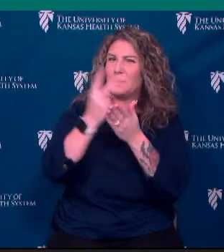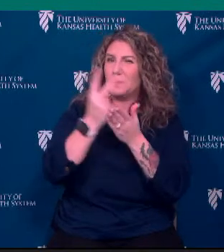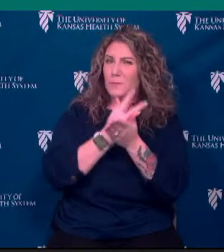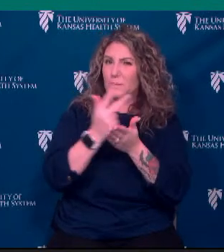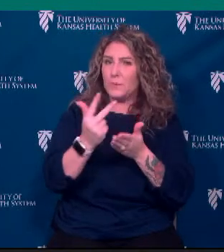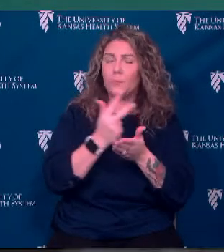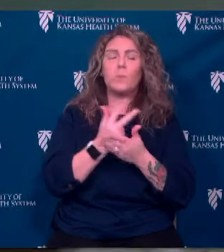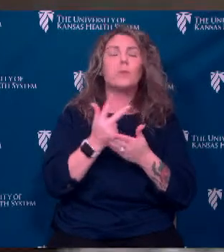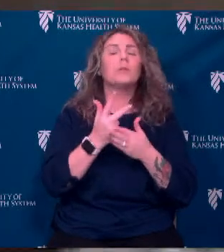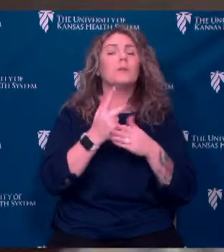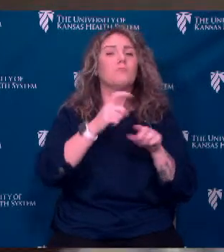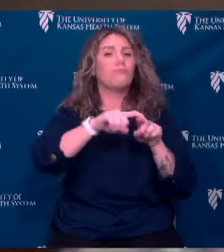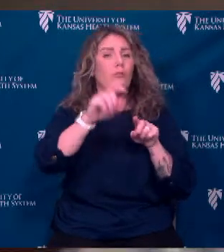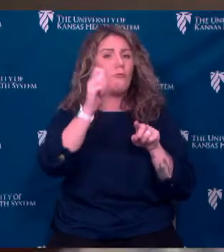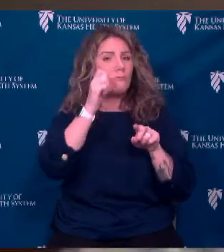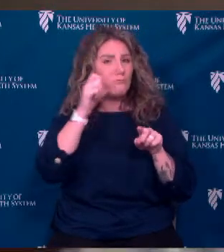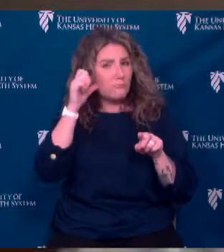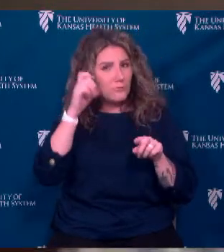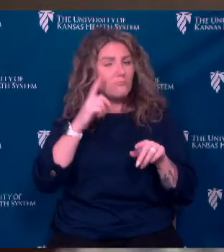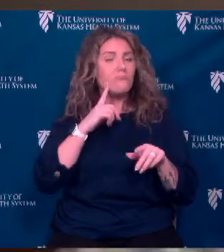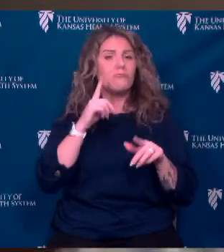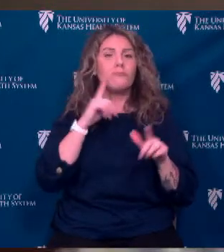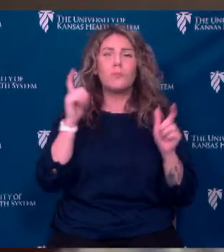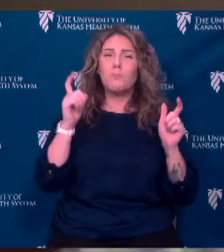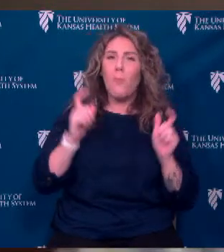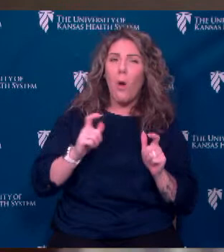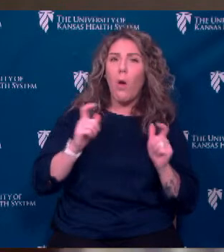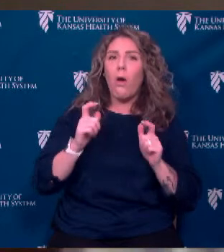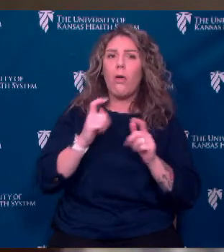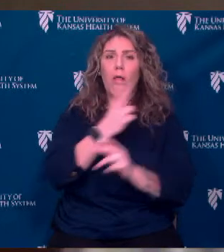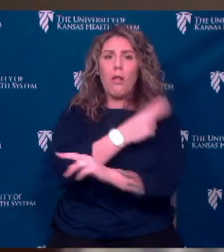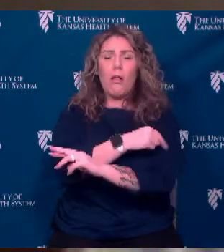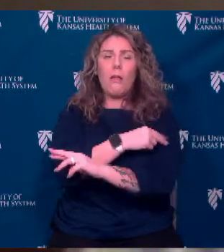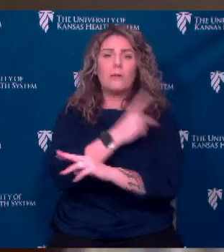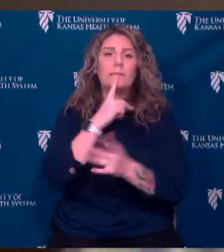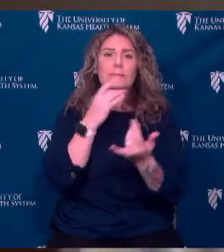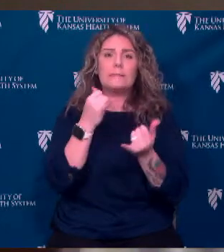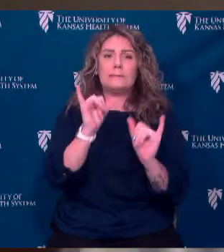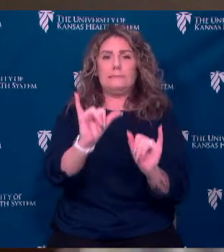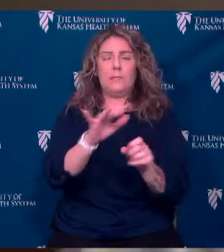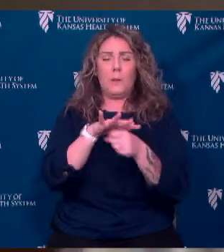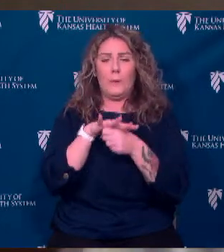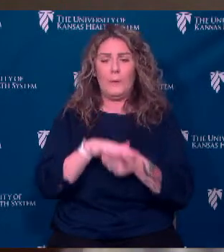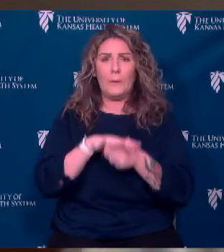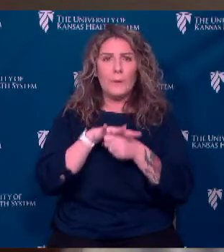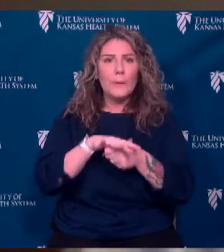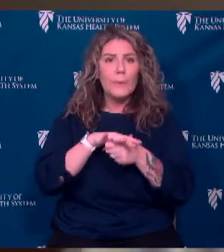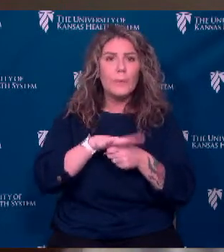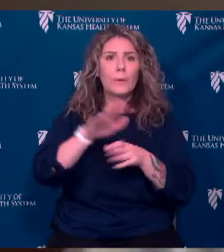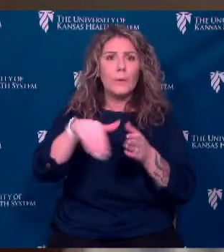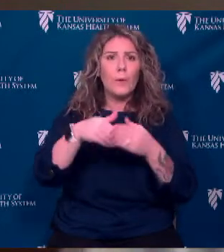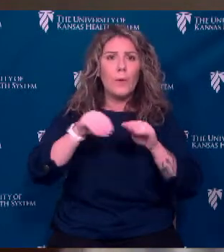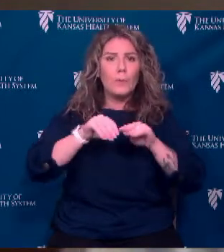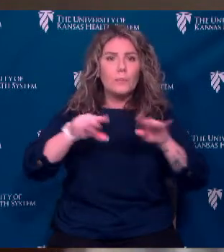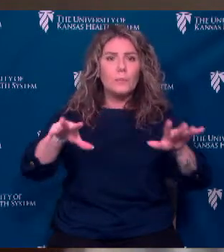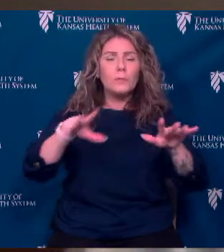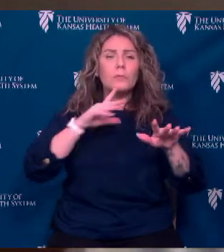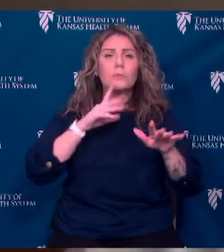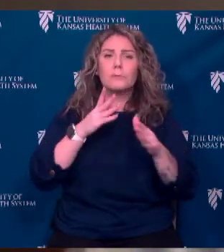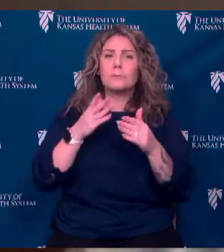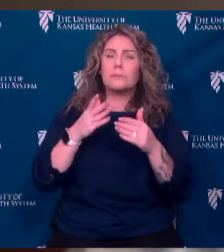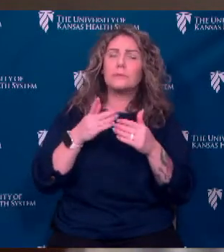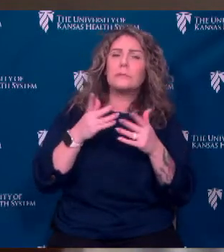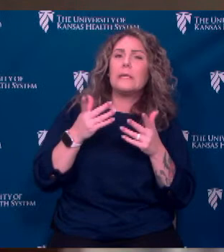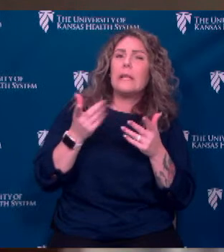call yesterday with smaller hospitals, and they're really still feeling the pressure across the board. It is easing on